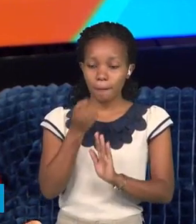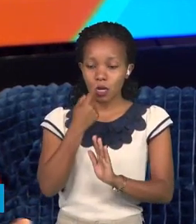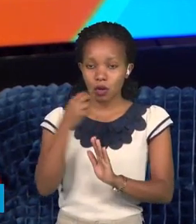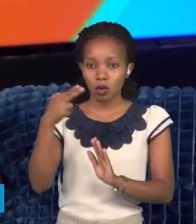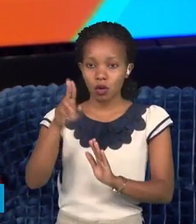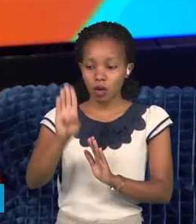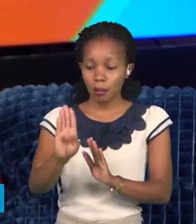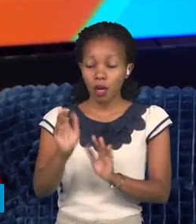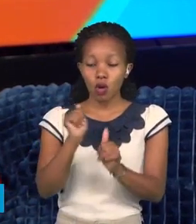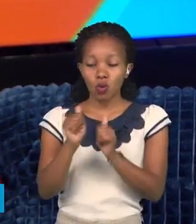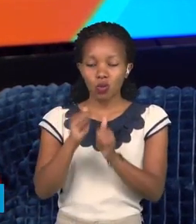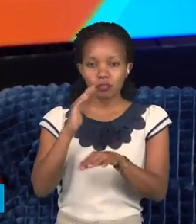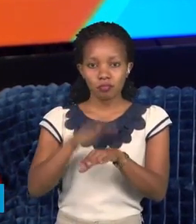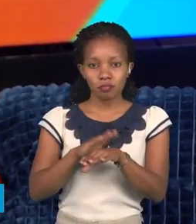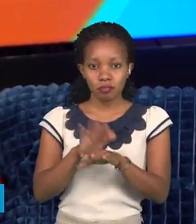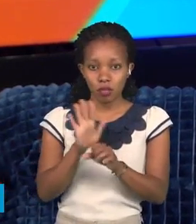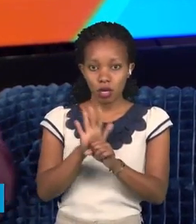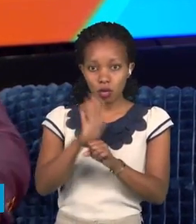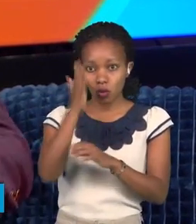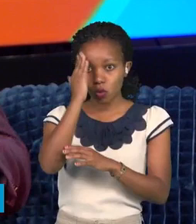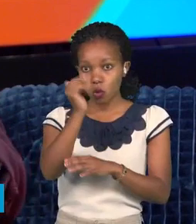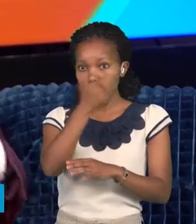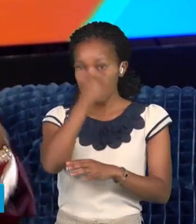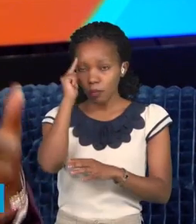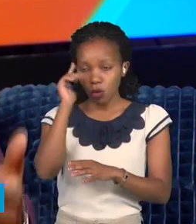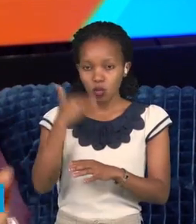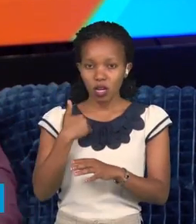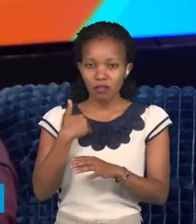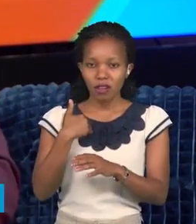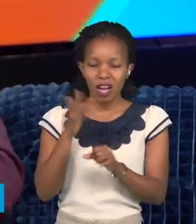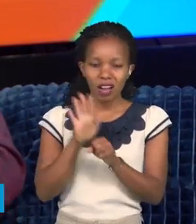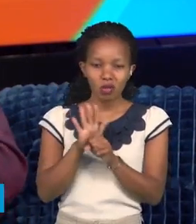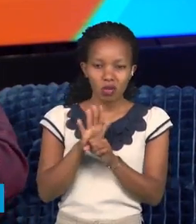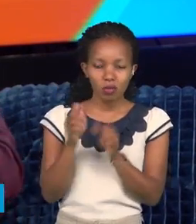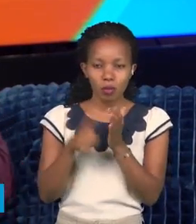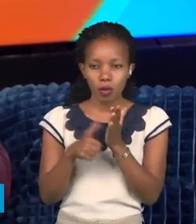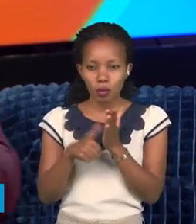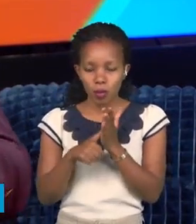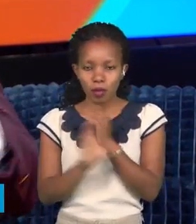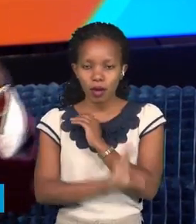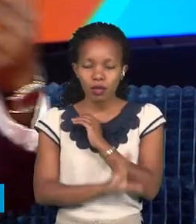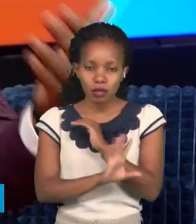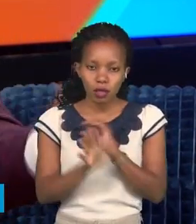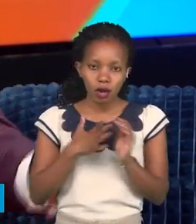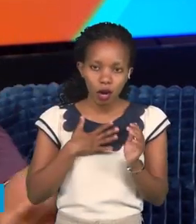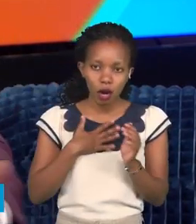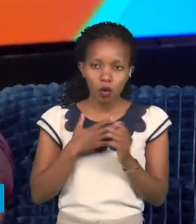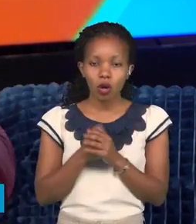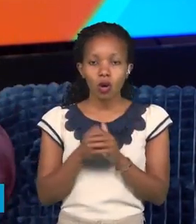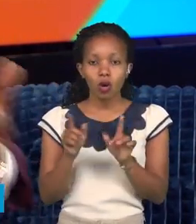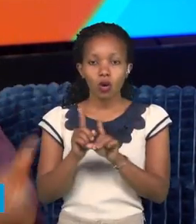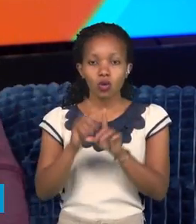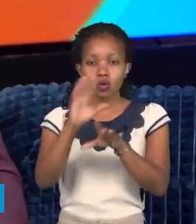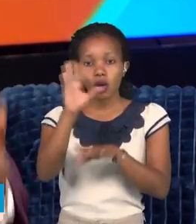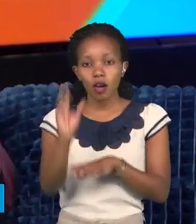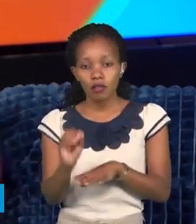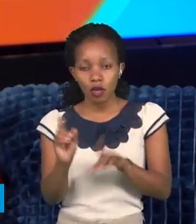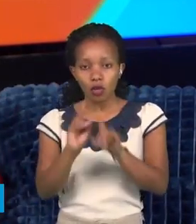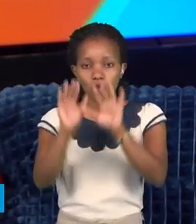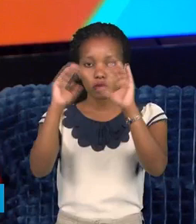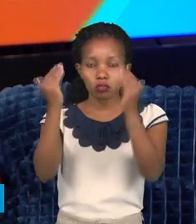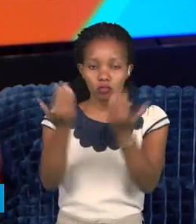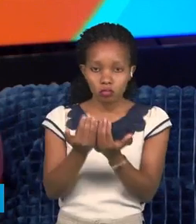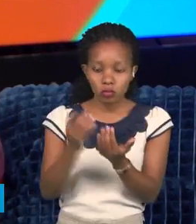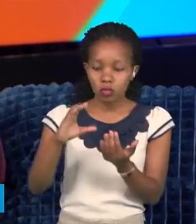very interesting because now, of course, we've had so many exchange programs happening all over the country, all over Africa, the world. I've seen Cuban